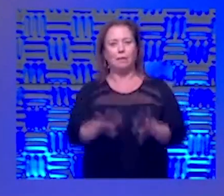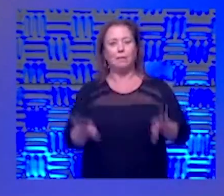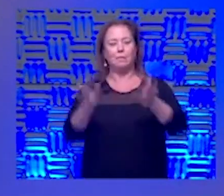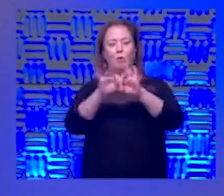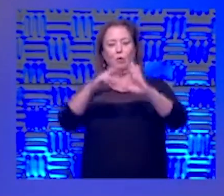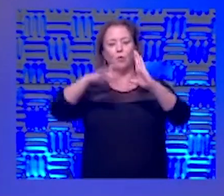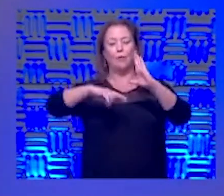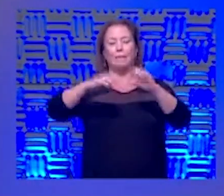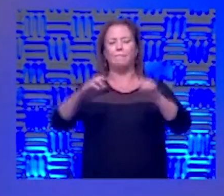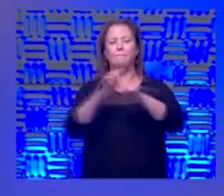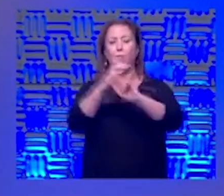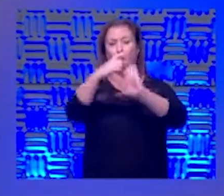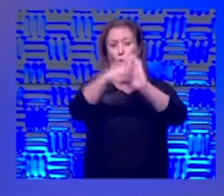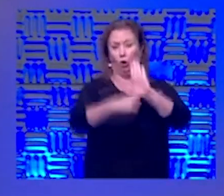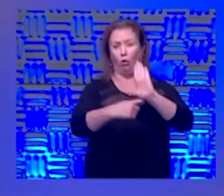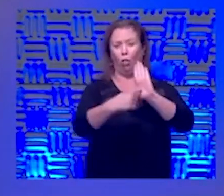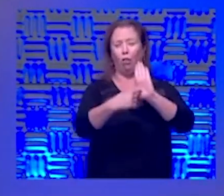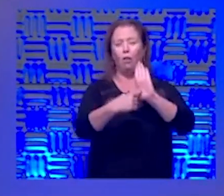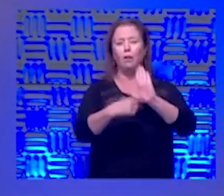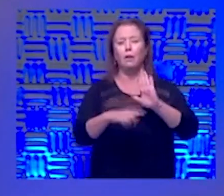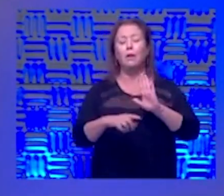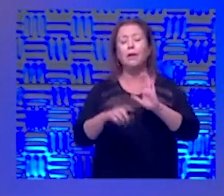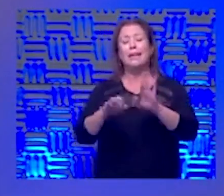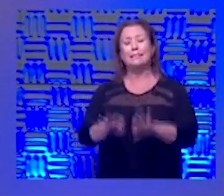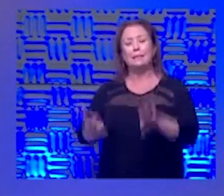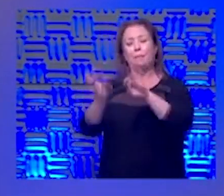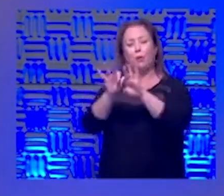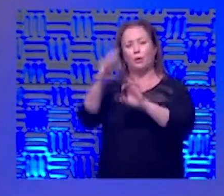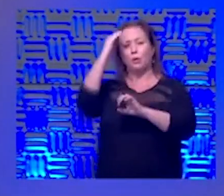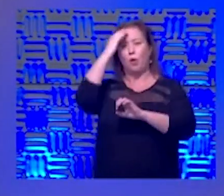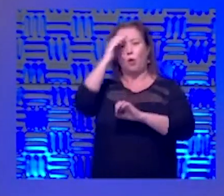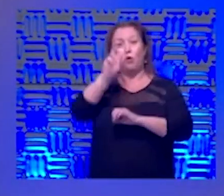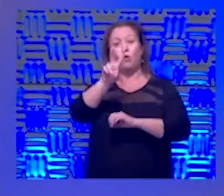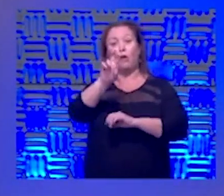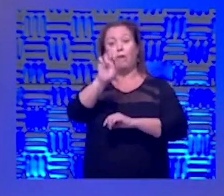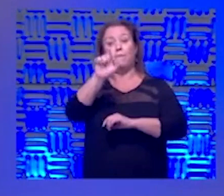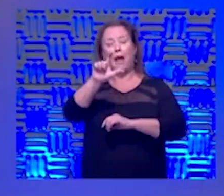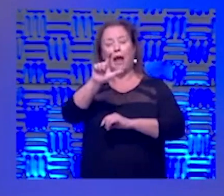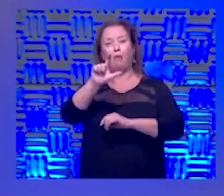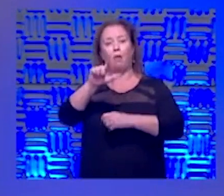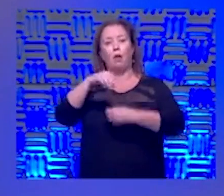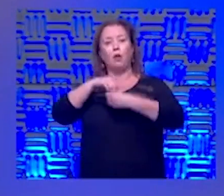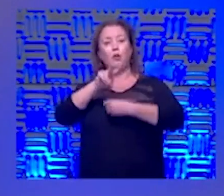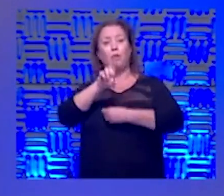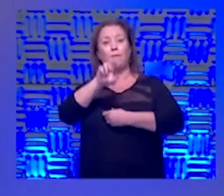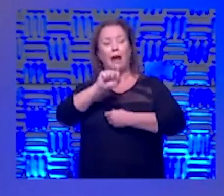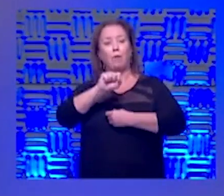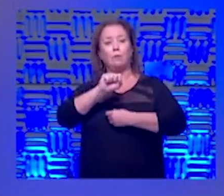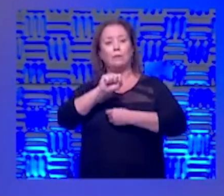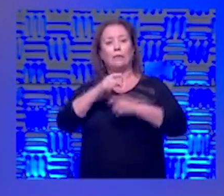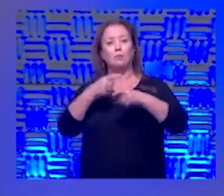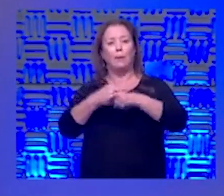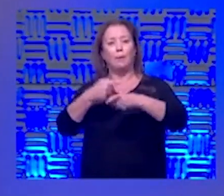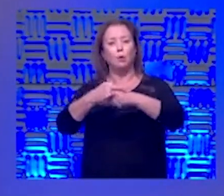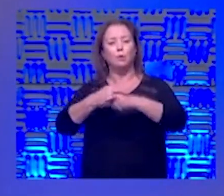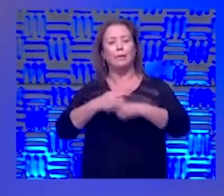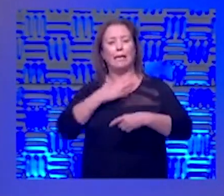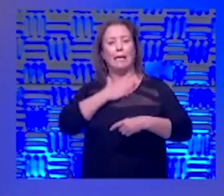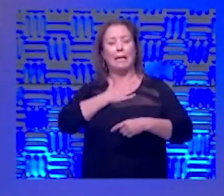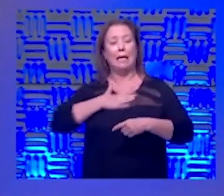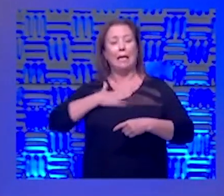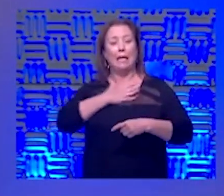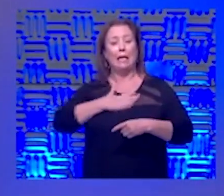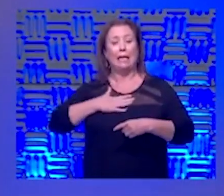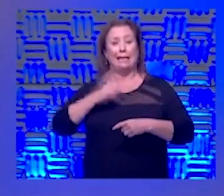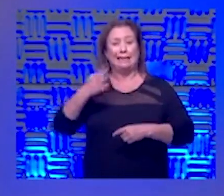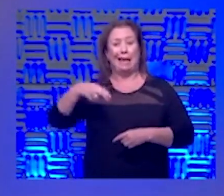What also is important is that we know that your viral loads, the amount of virus that's reproducing in your upper respiratory tract, is